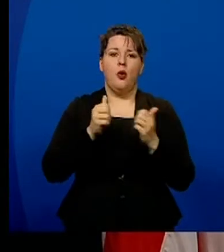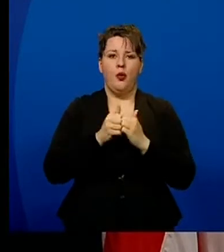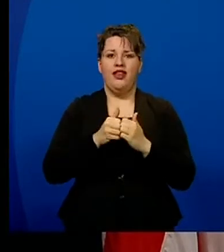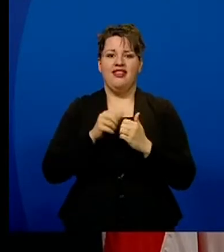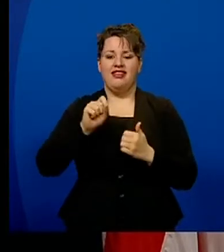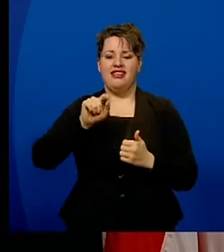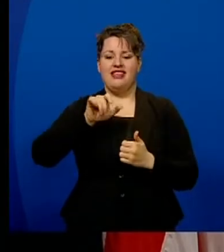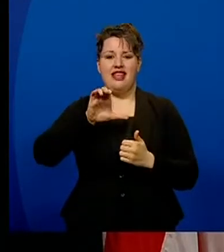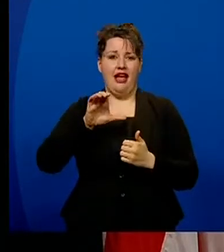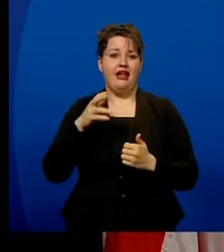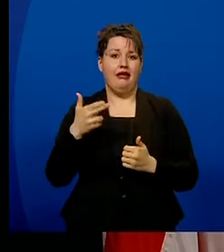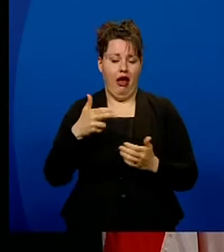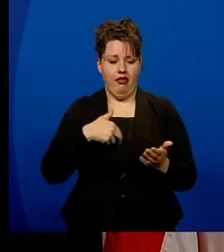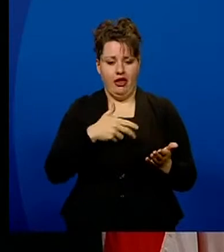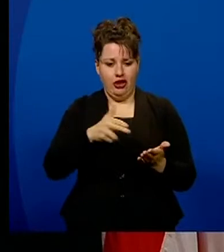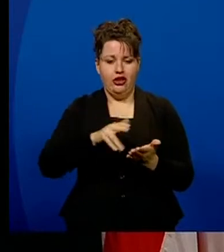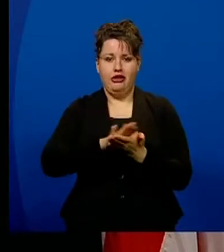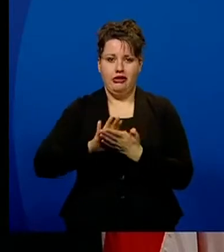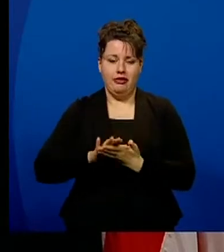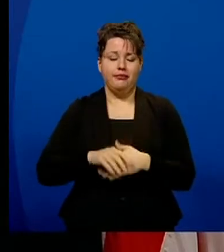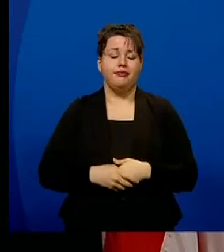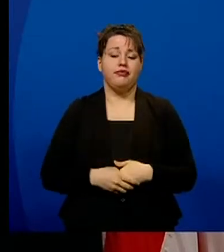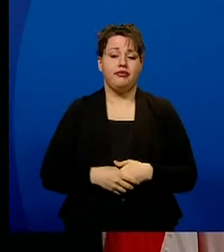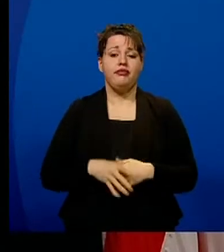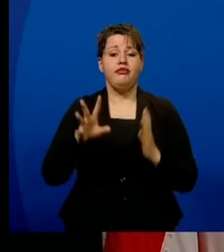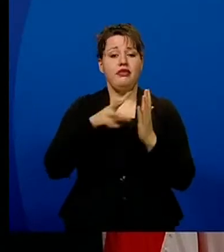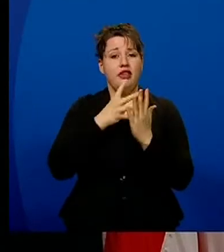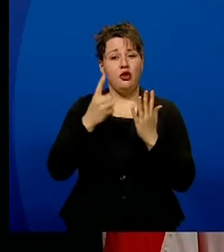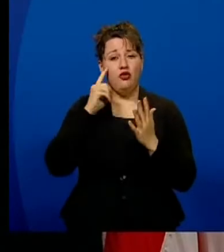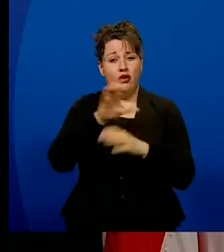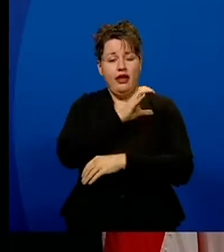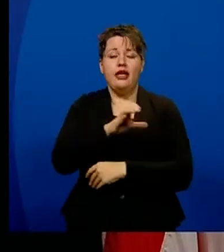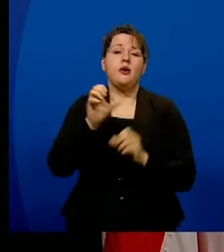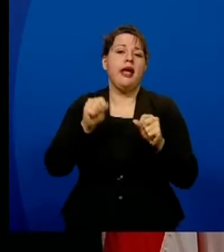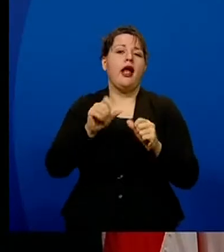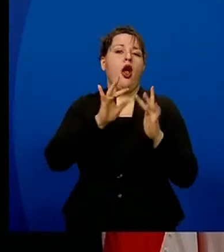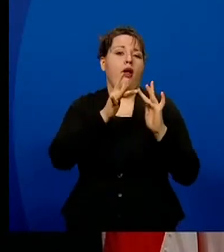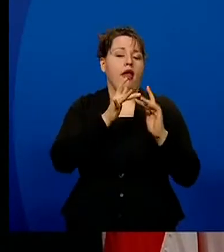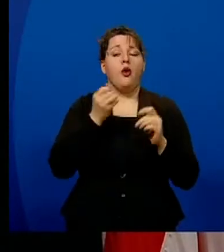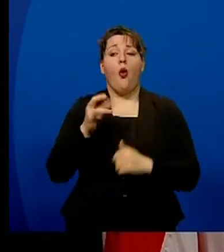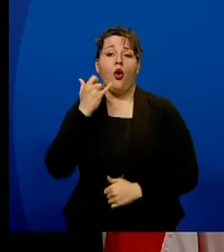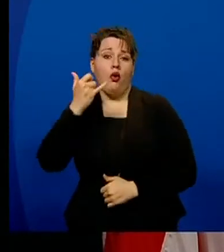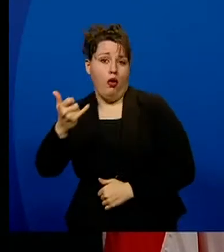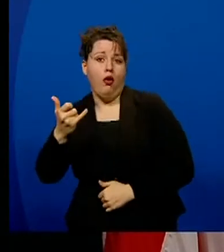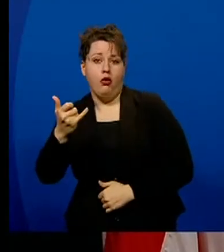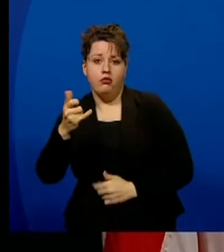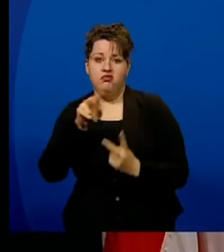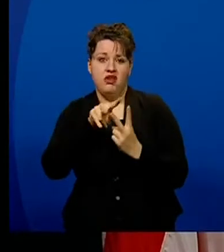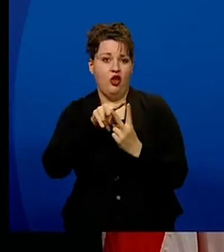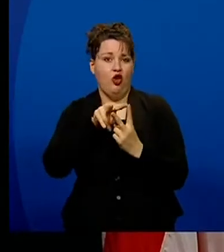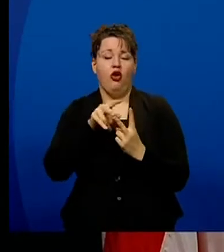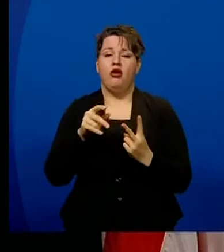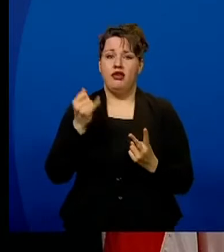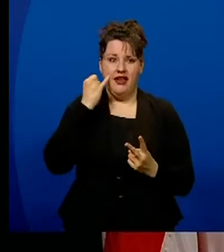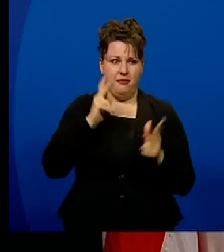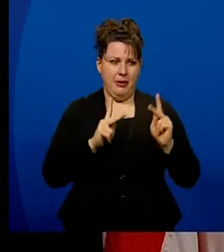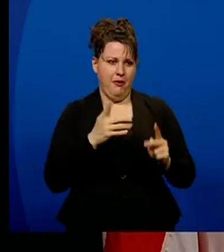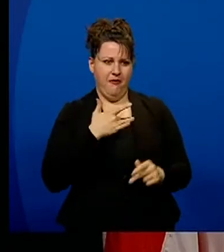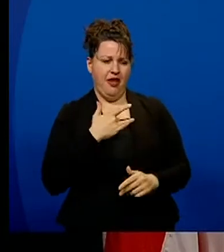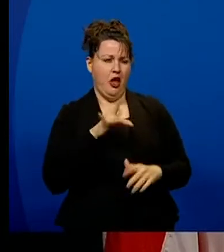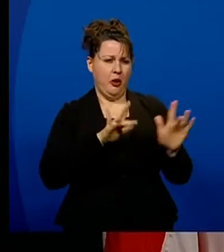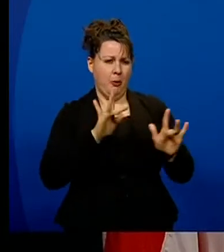gun. Scheduling for the clinics are available either through an online process or a telephone option for those that are not computer